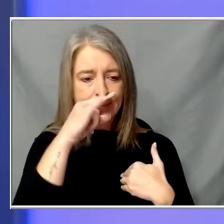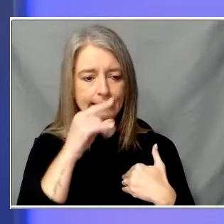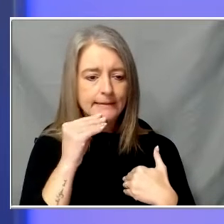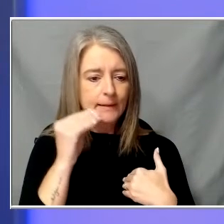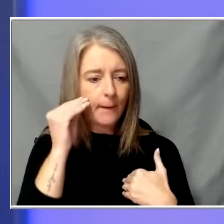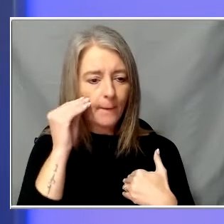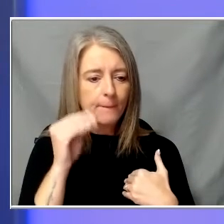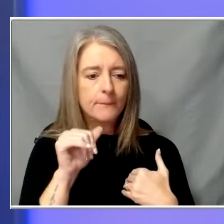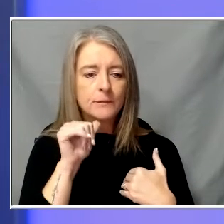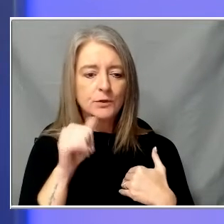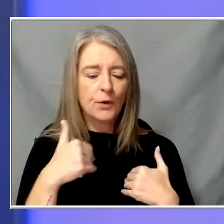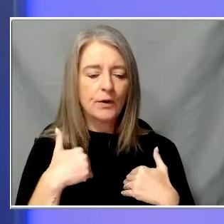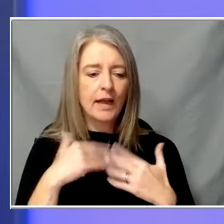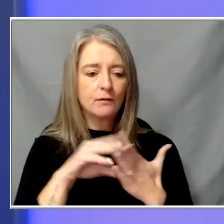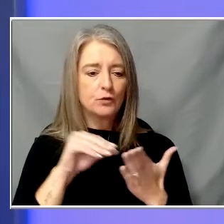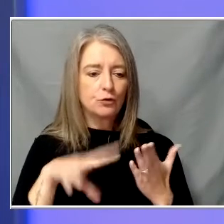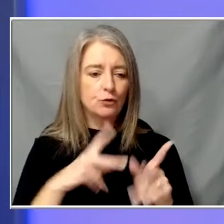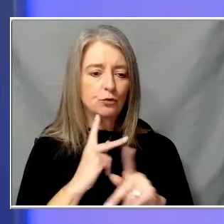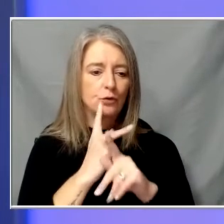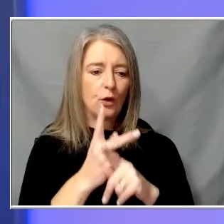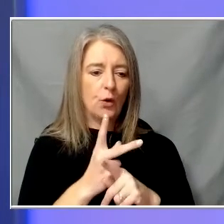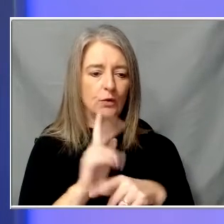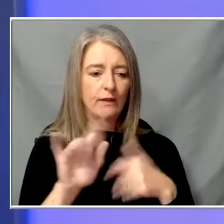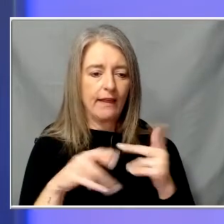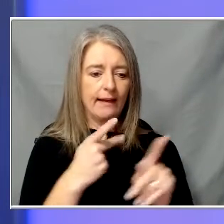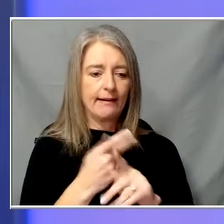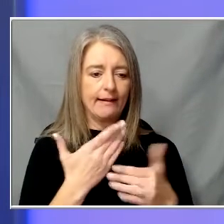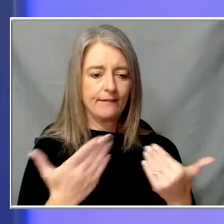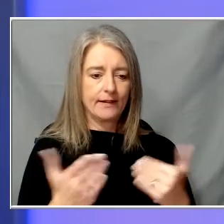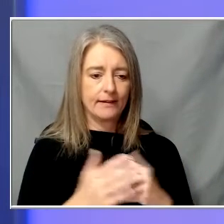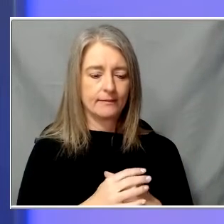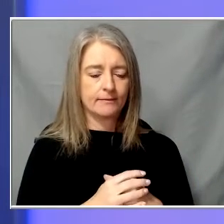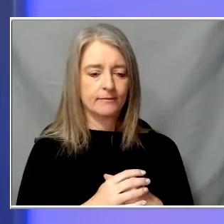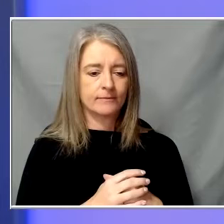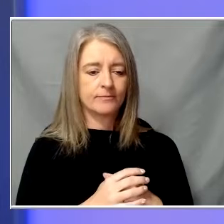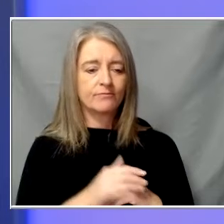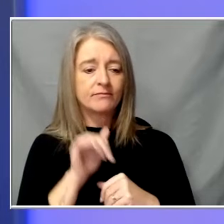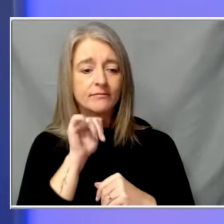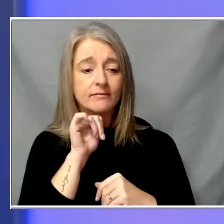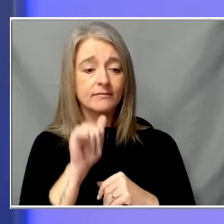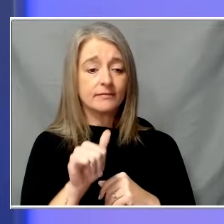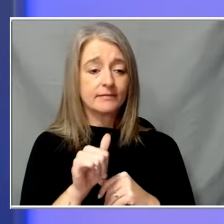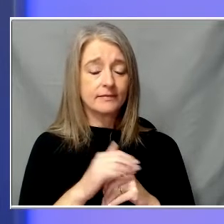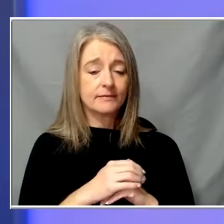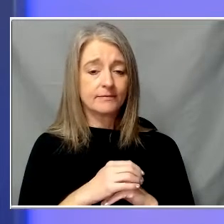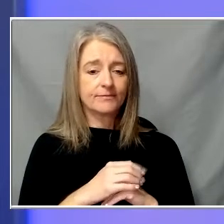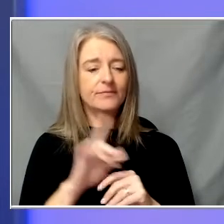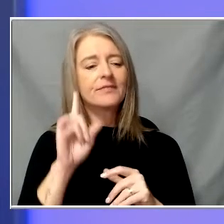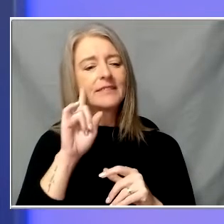the student loans, that kind of thing. So it's not, the other thing